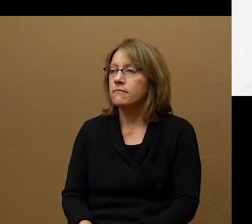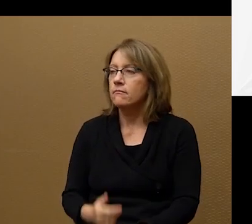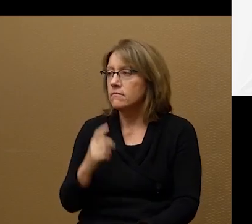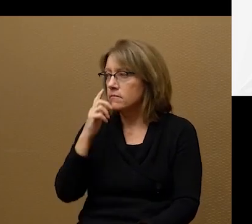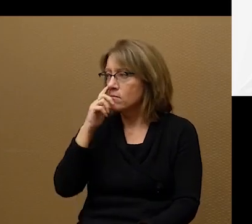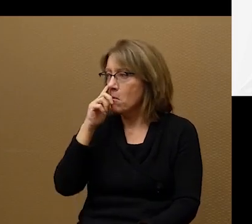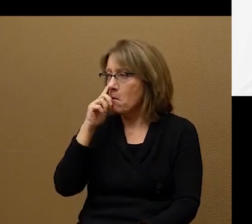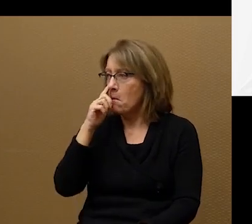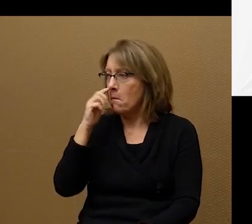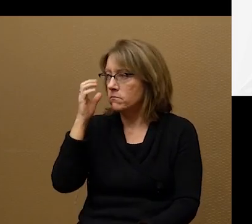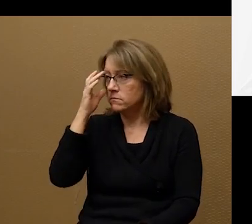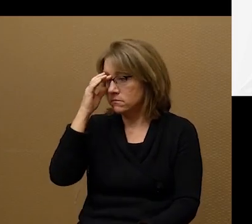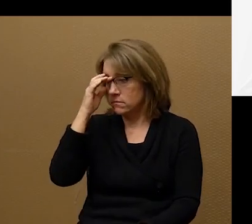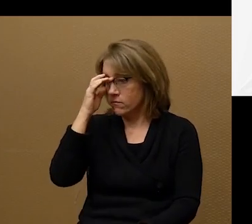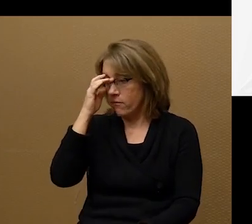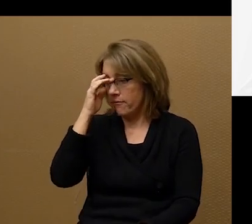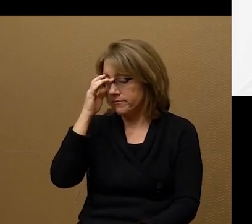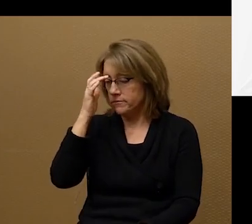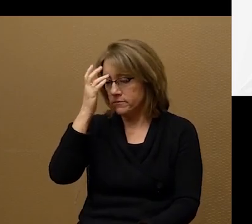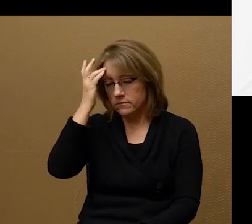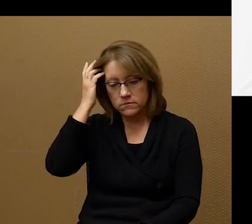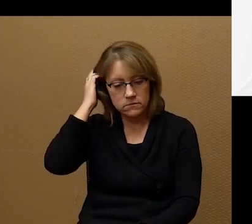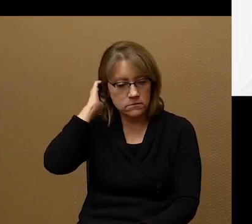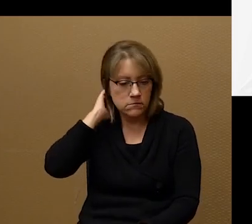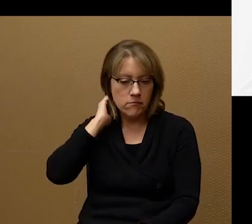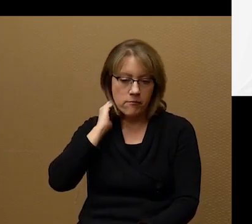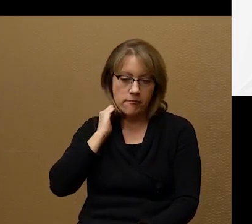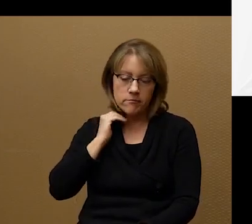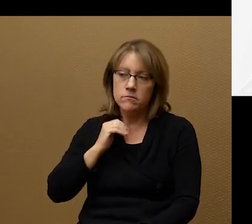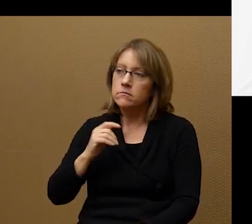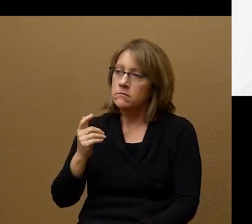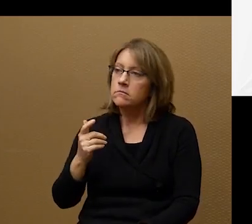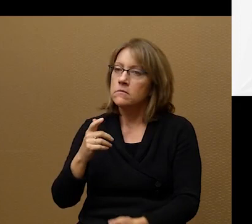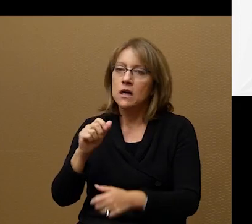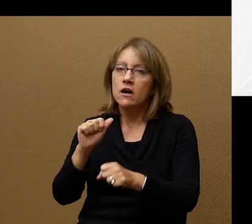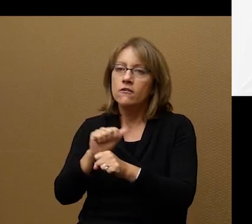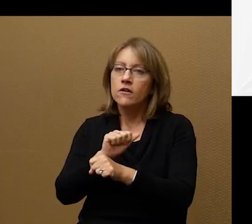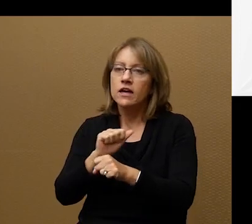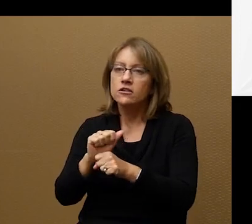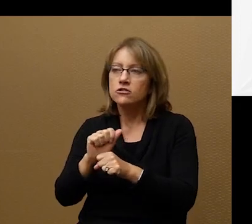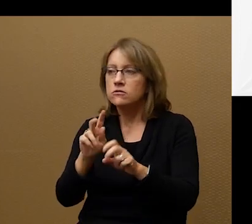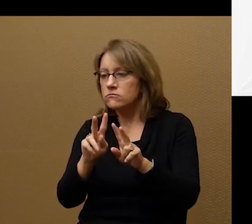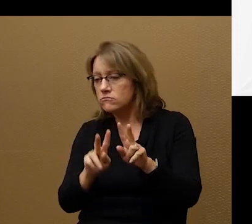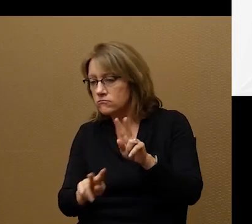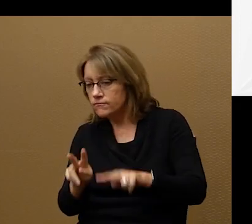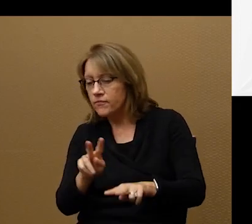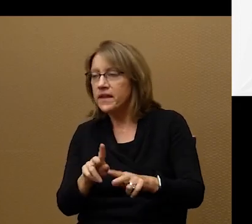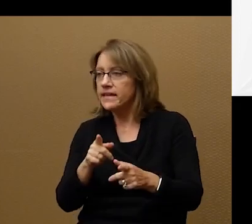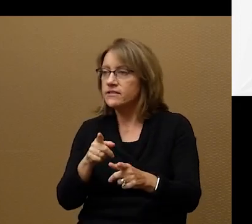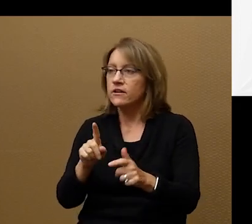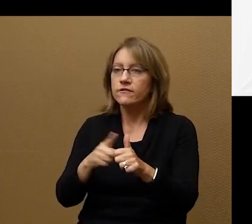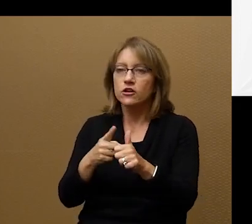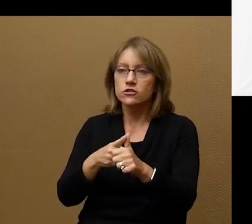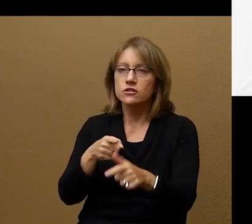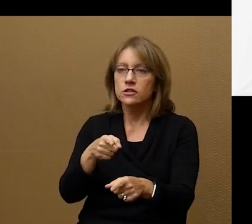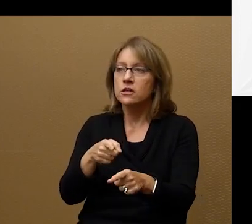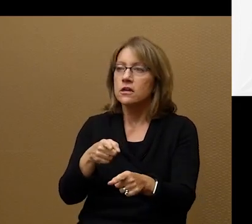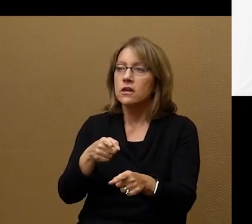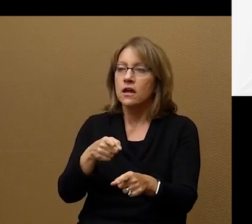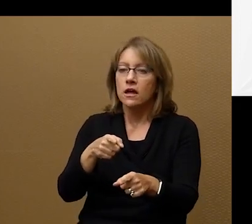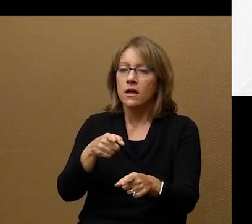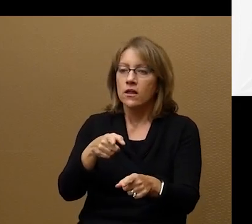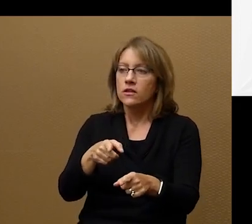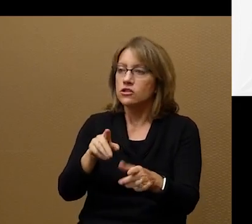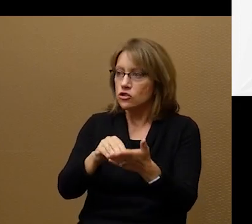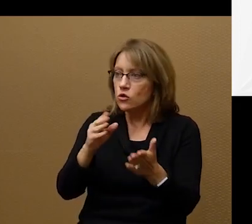So function is associated with the student achieves by engaging in the problem behavior, what the payoff is.